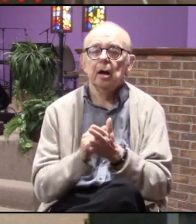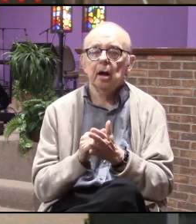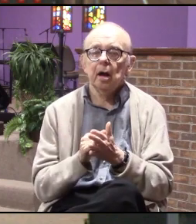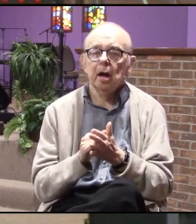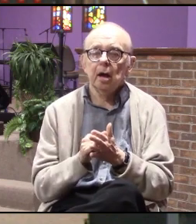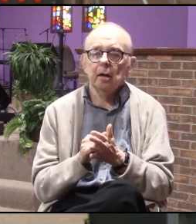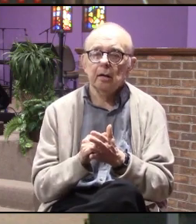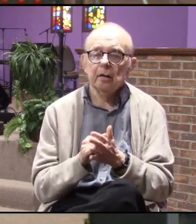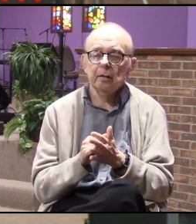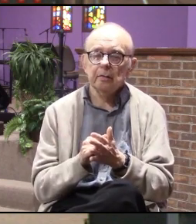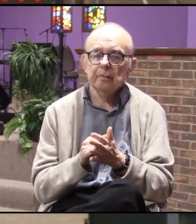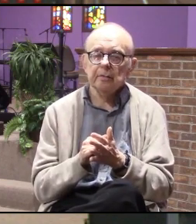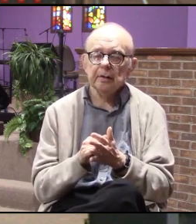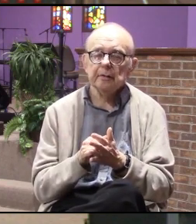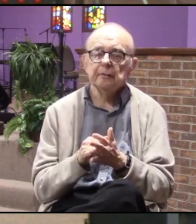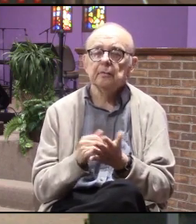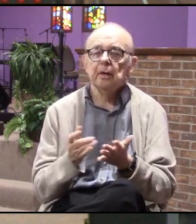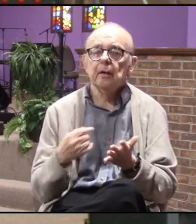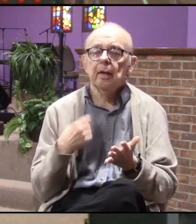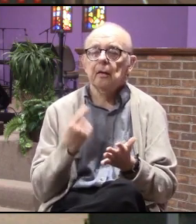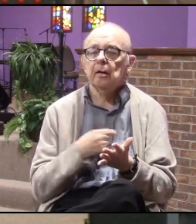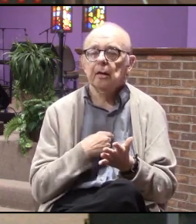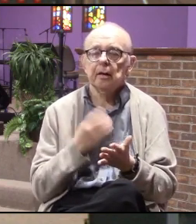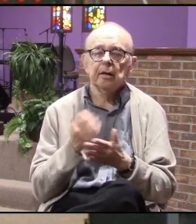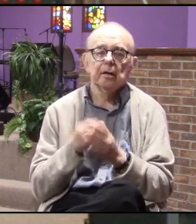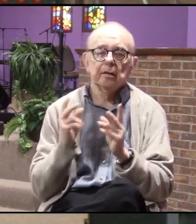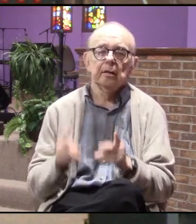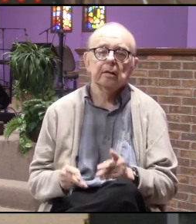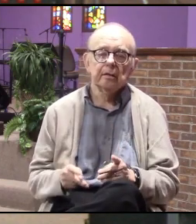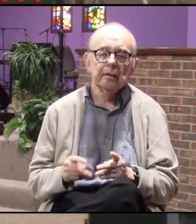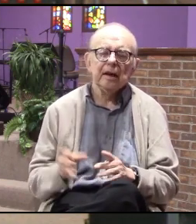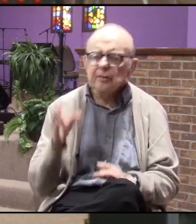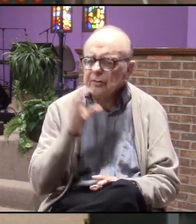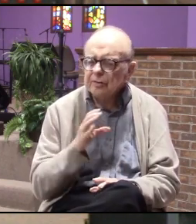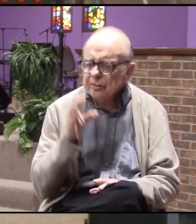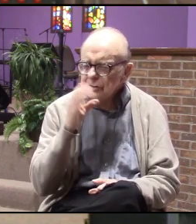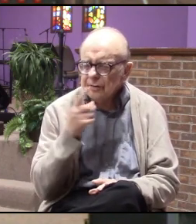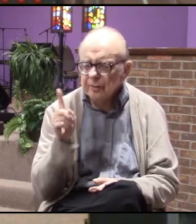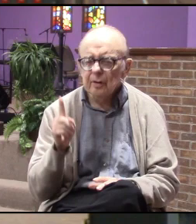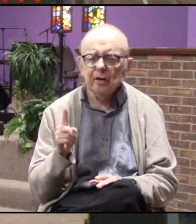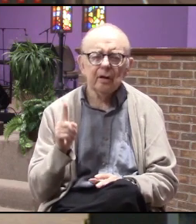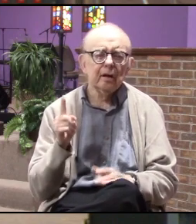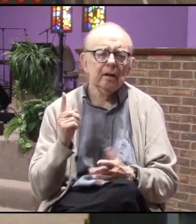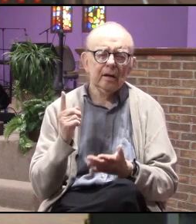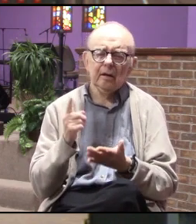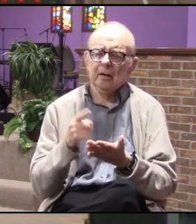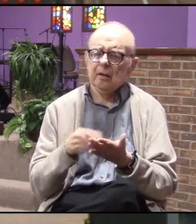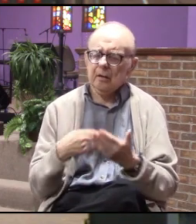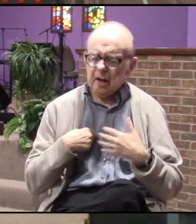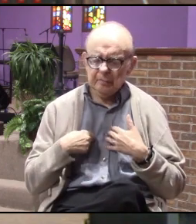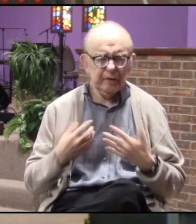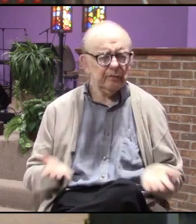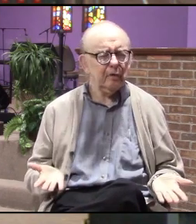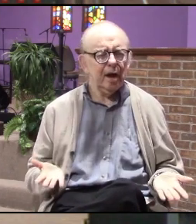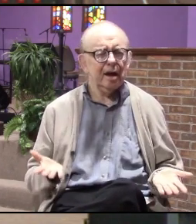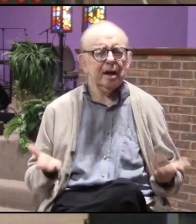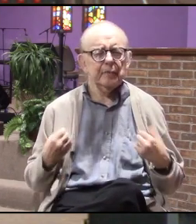deep and meaningful life. And everybody keeps searching and looking for, okay, what am I here